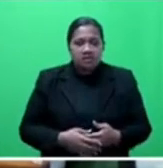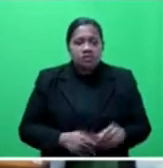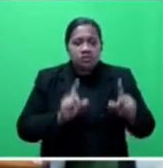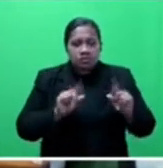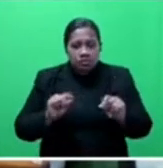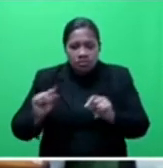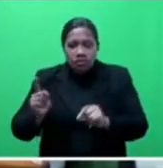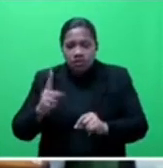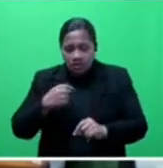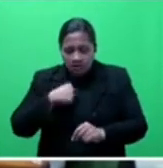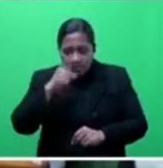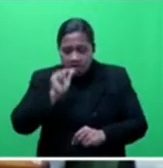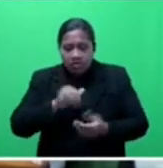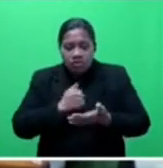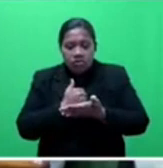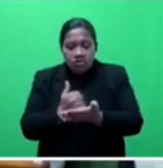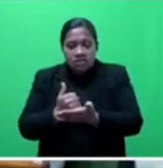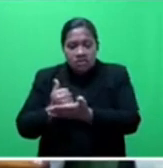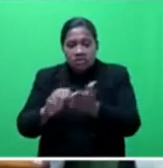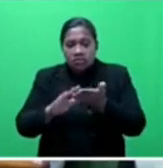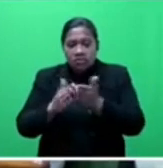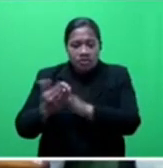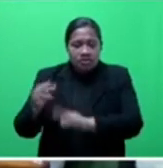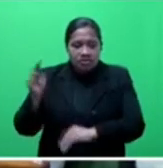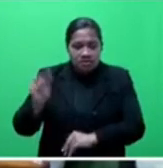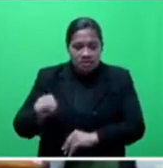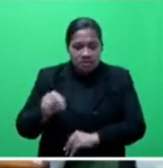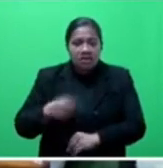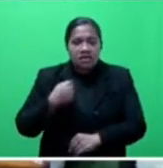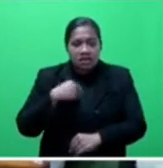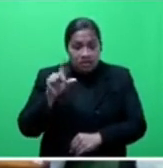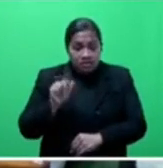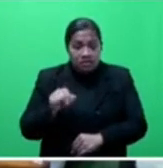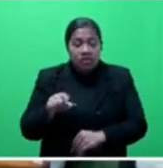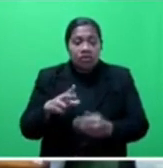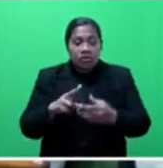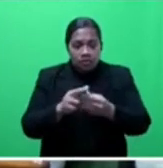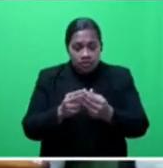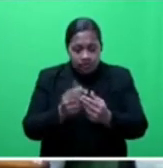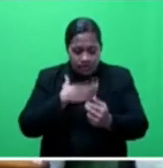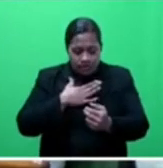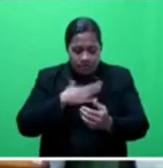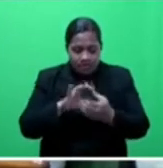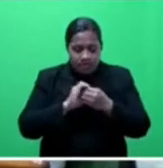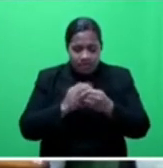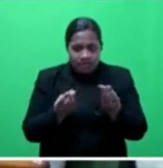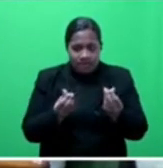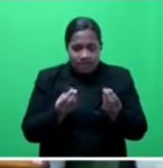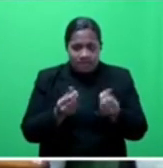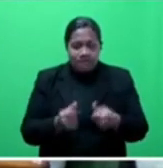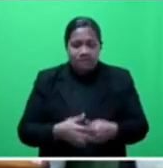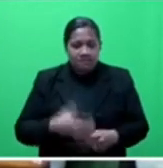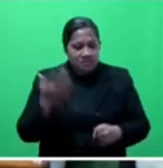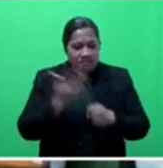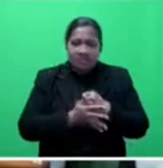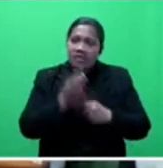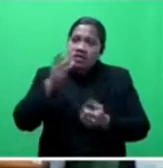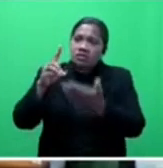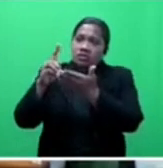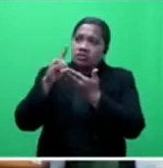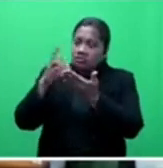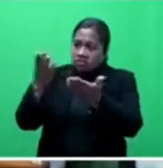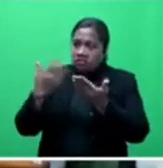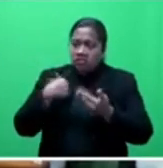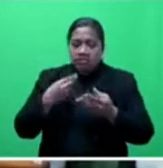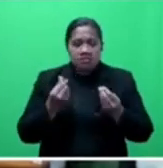can to assist communities in need, and I did those with my own money. I didn't have to ask for donors to give me money to